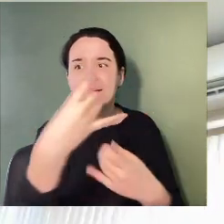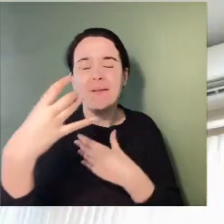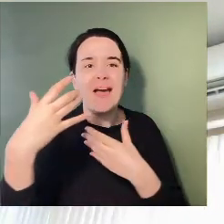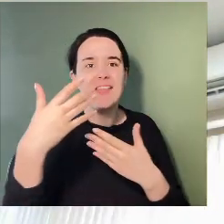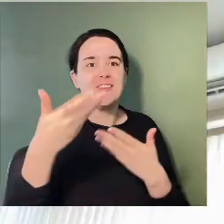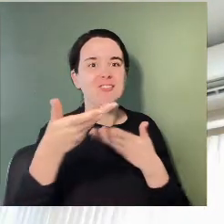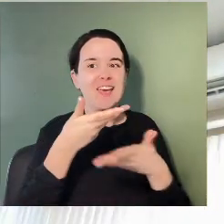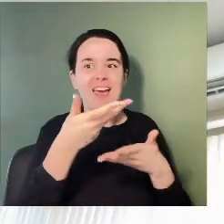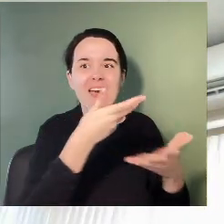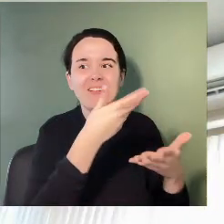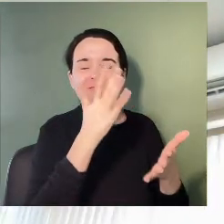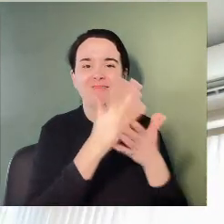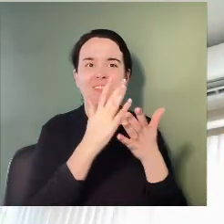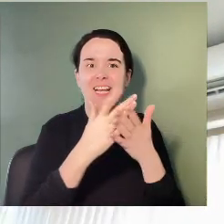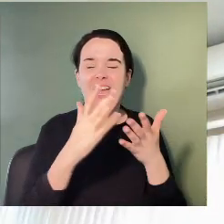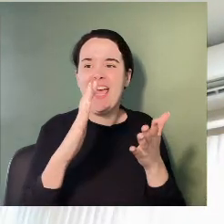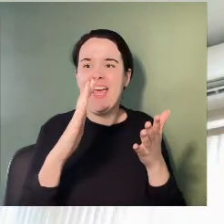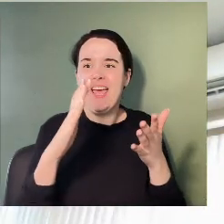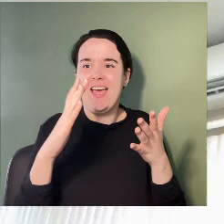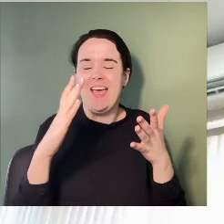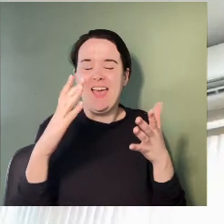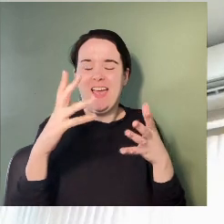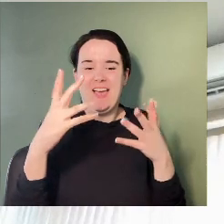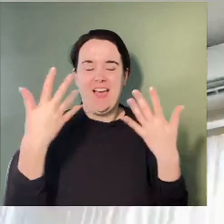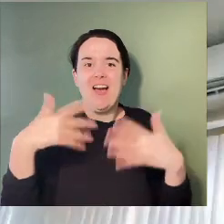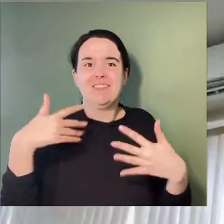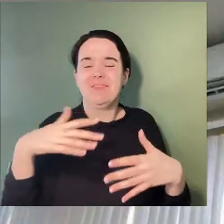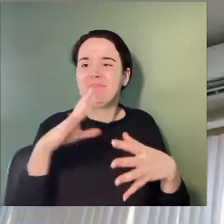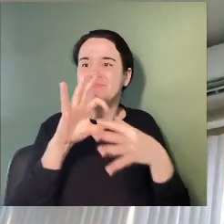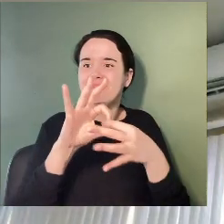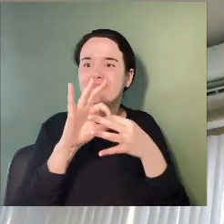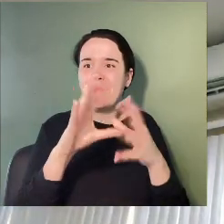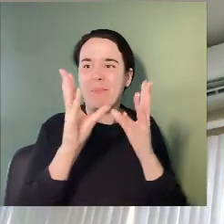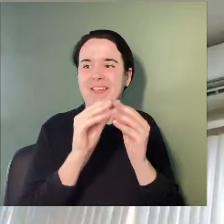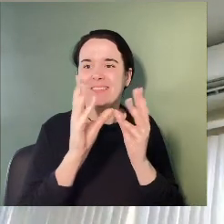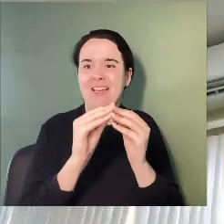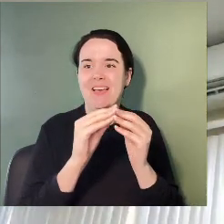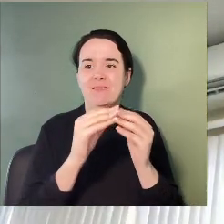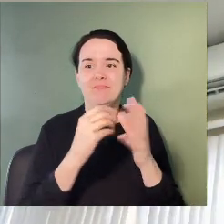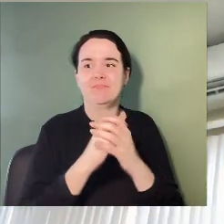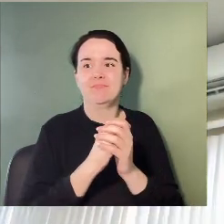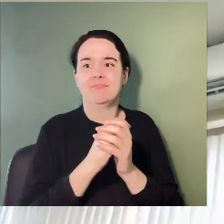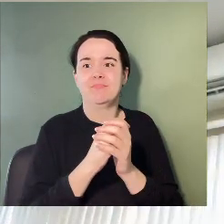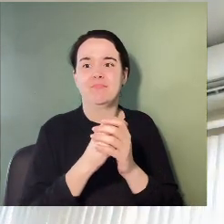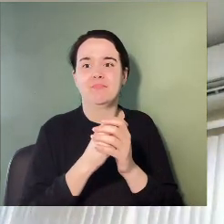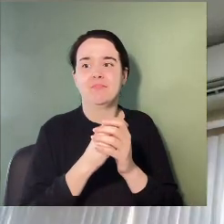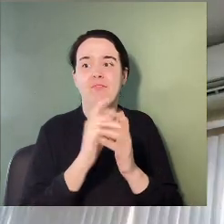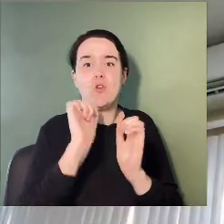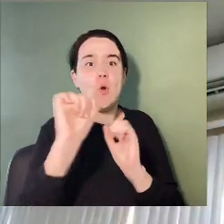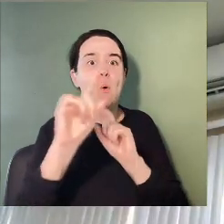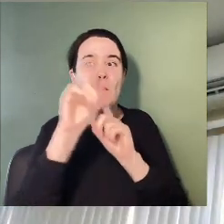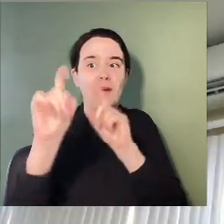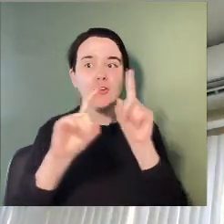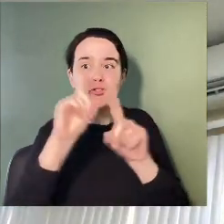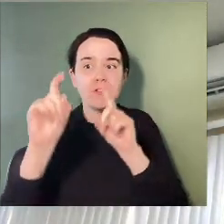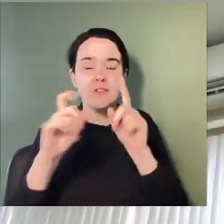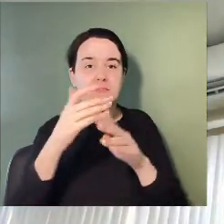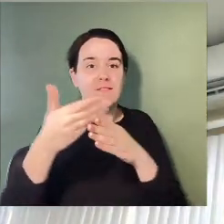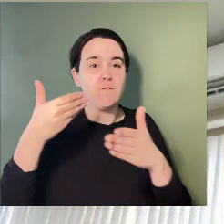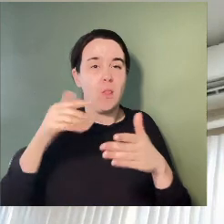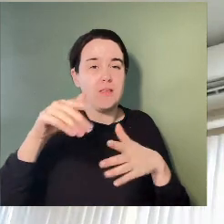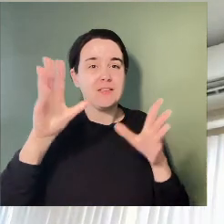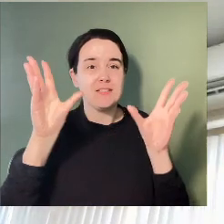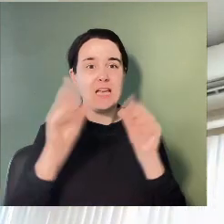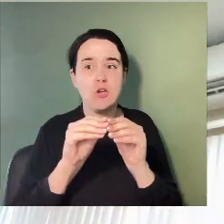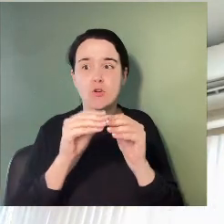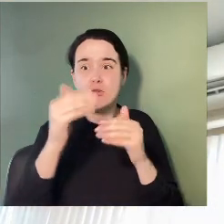join that kind of meeting. And finally, really your questions before this session, for those who weren't able to join in person,